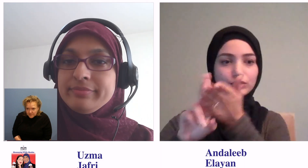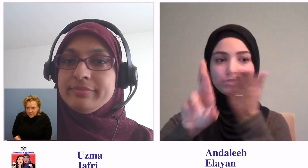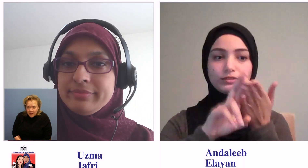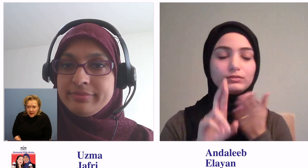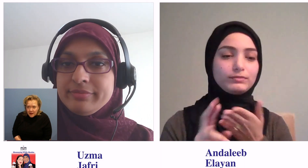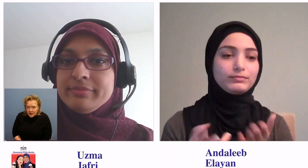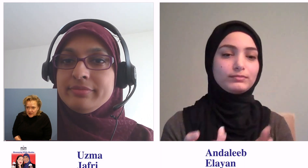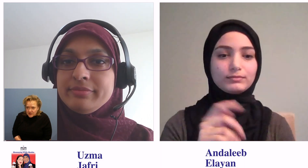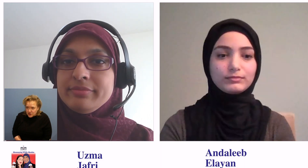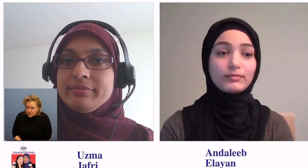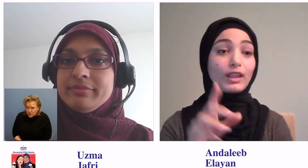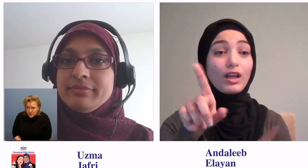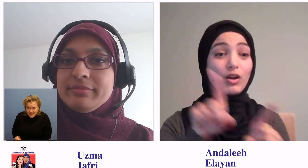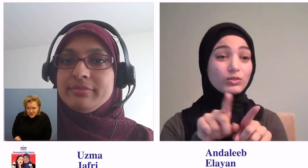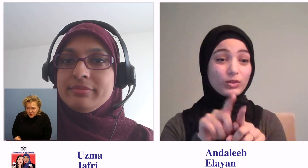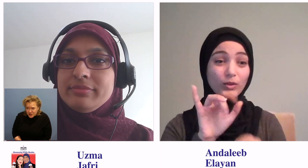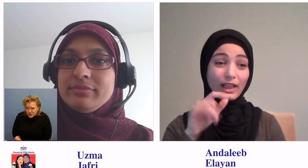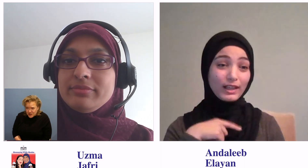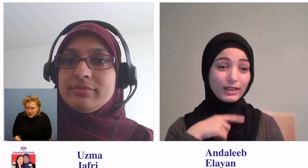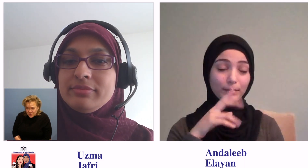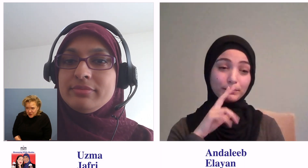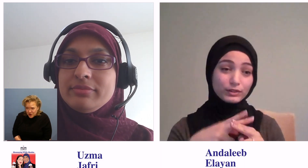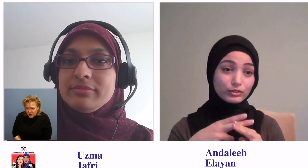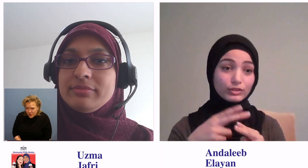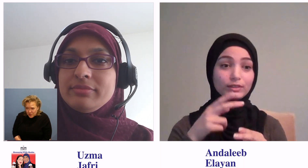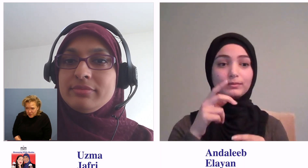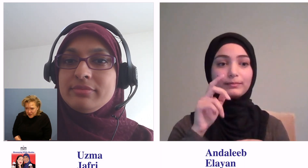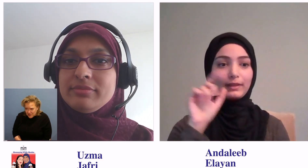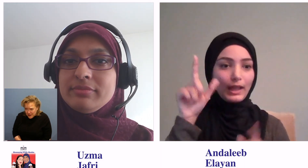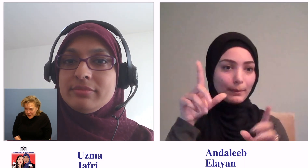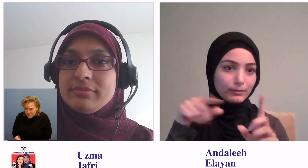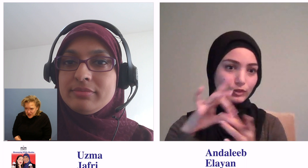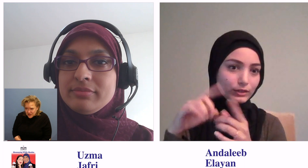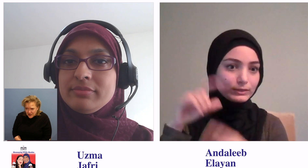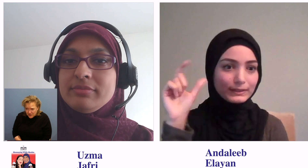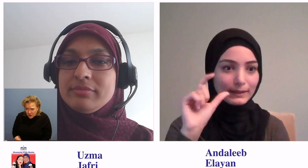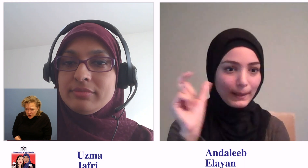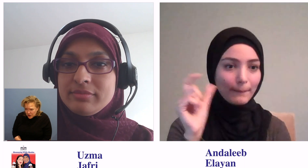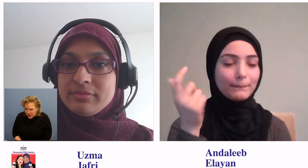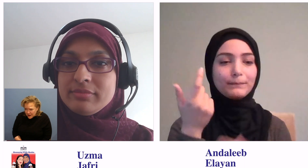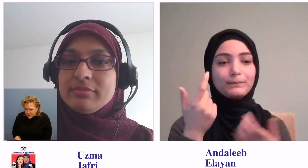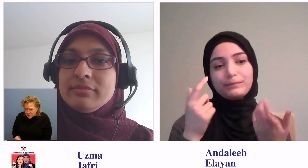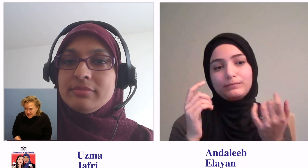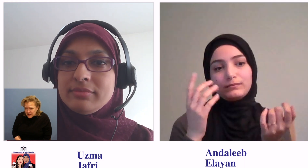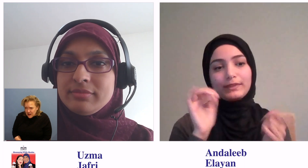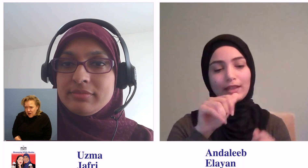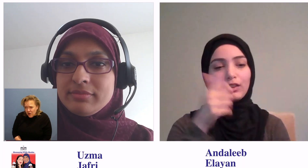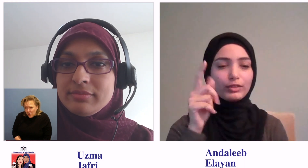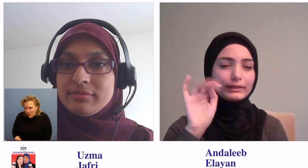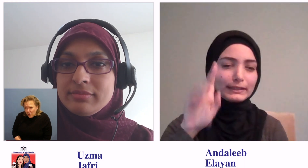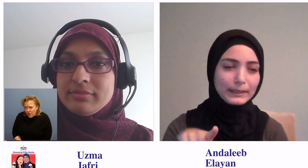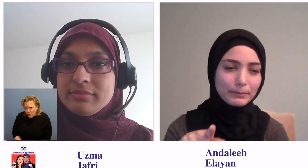and do the research to, you know, pick up the language and the deaf culture. And